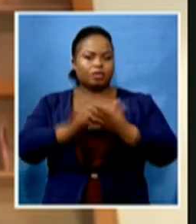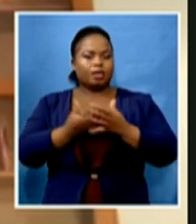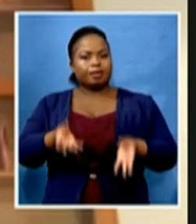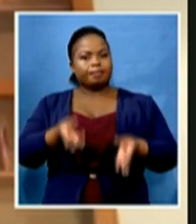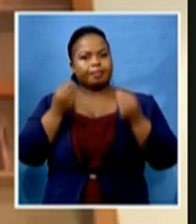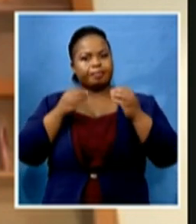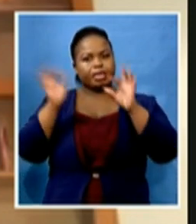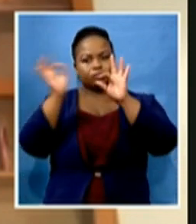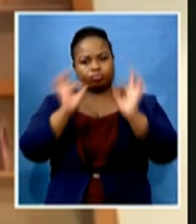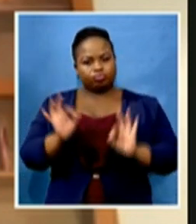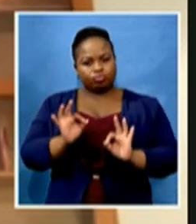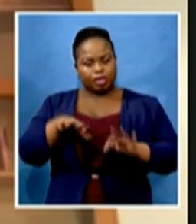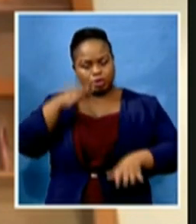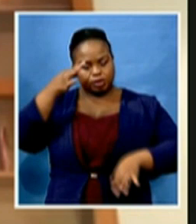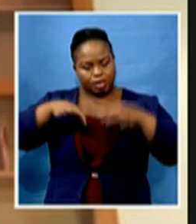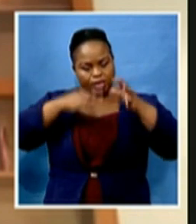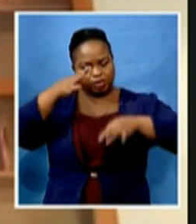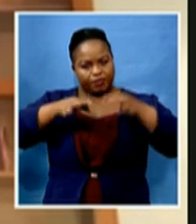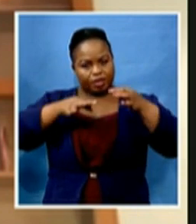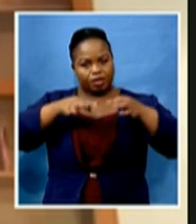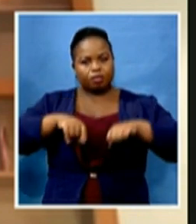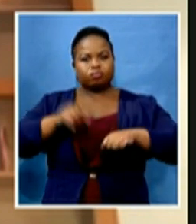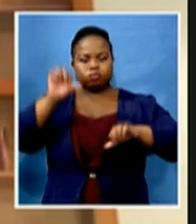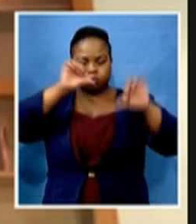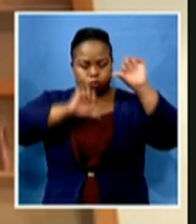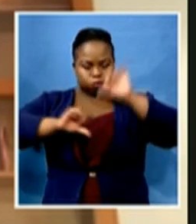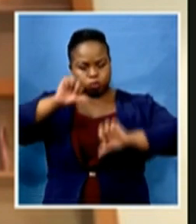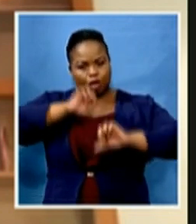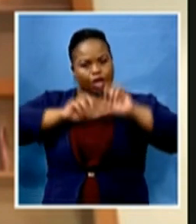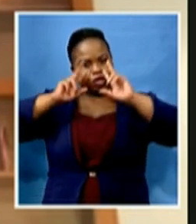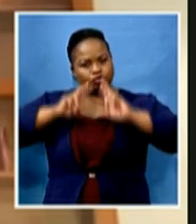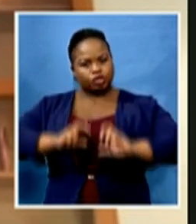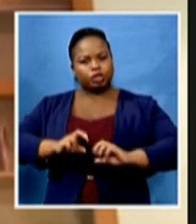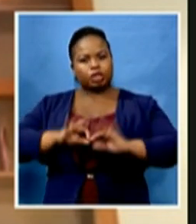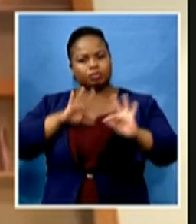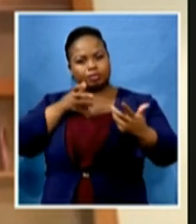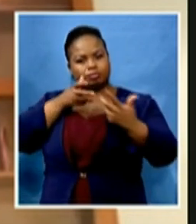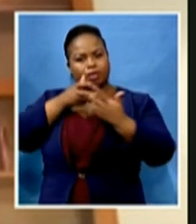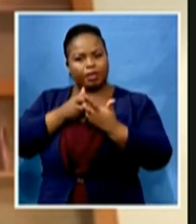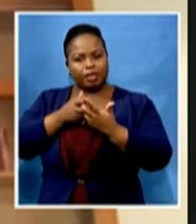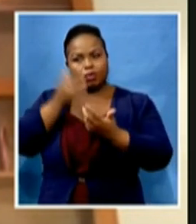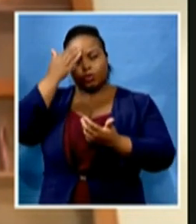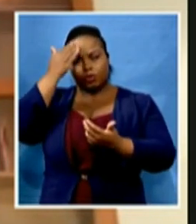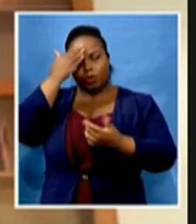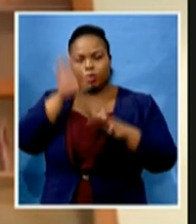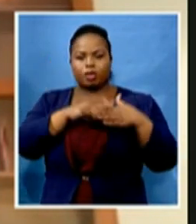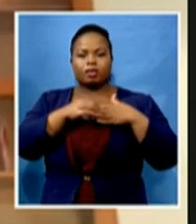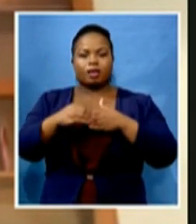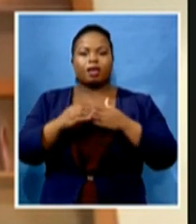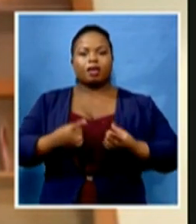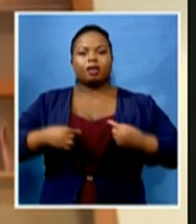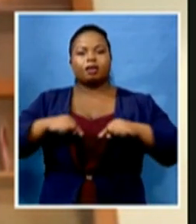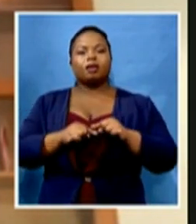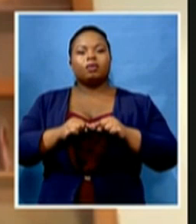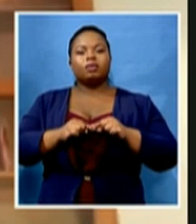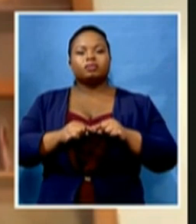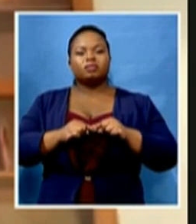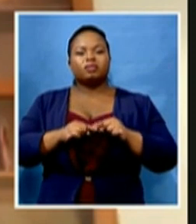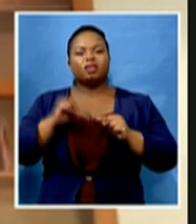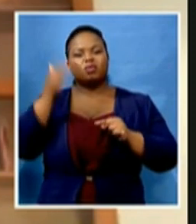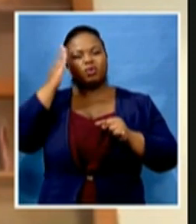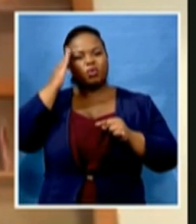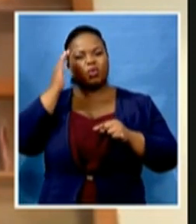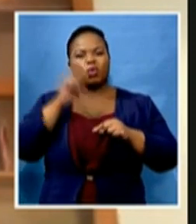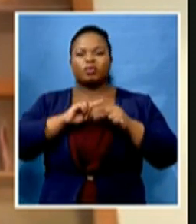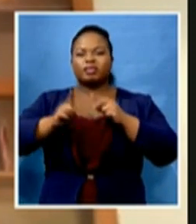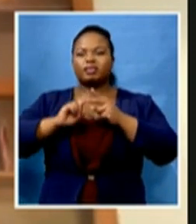research that every now and again gives us a guide in terms of what the experiences are in different parts of the world. So